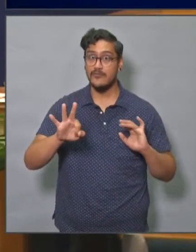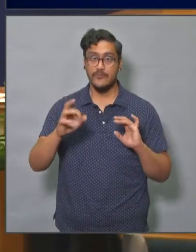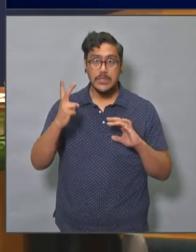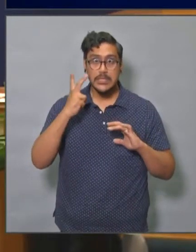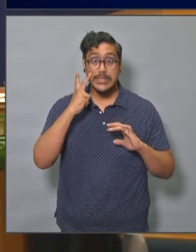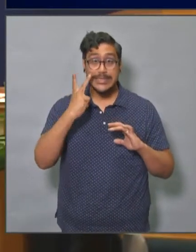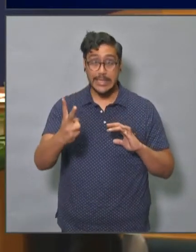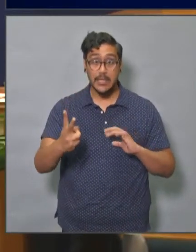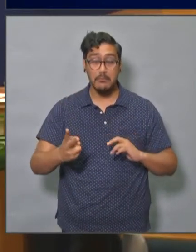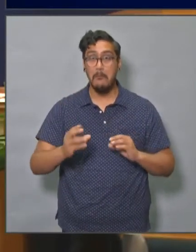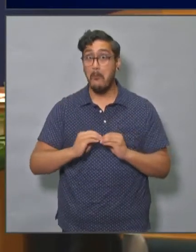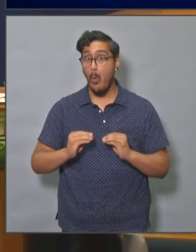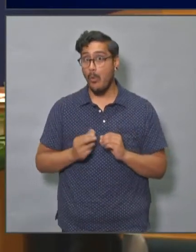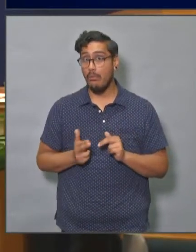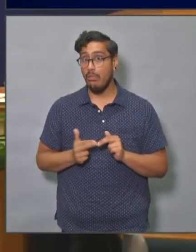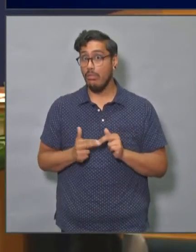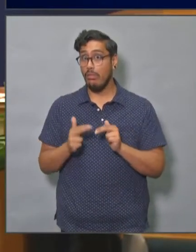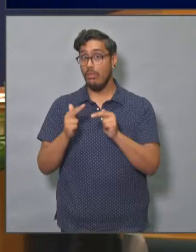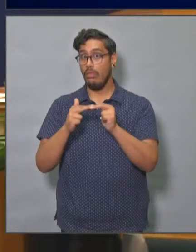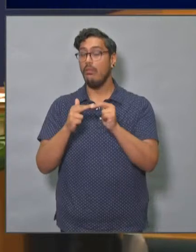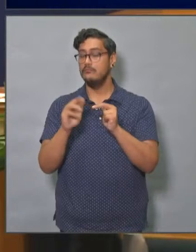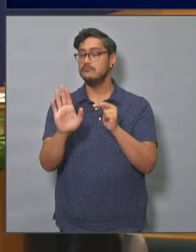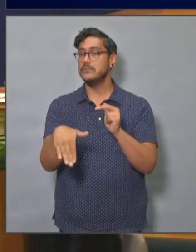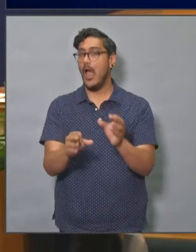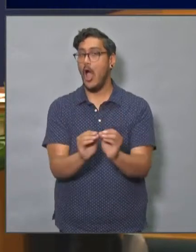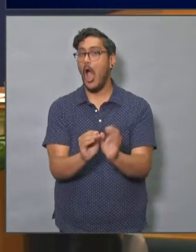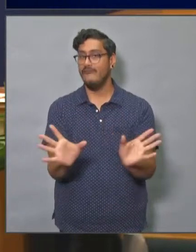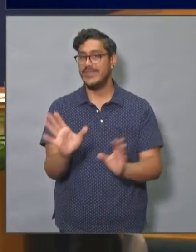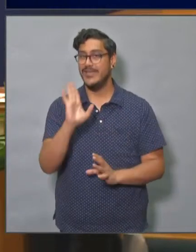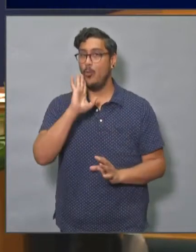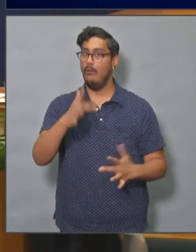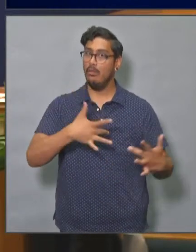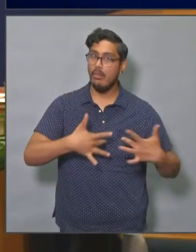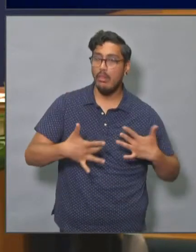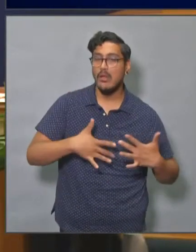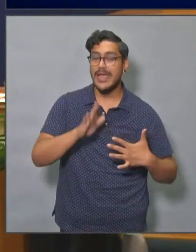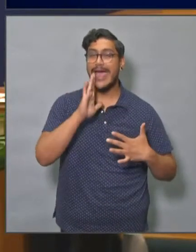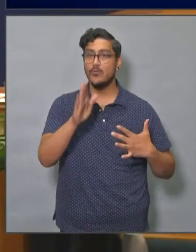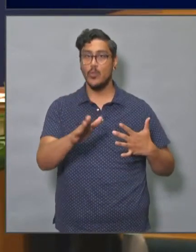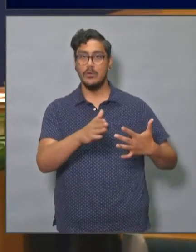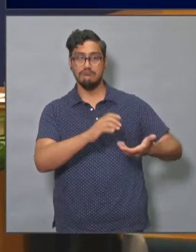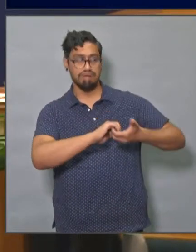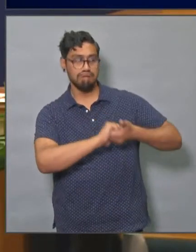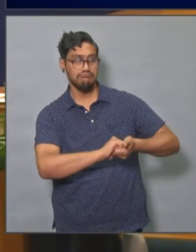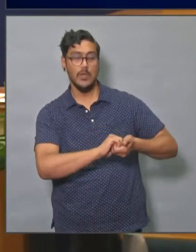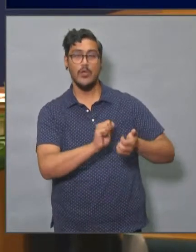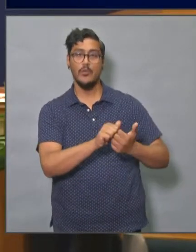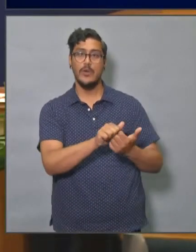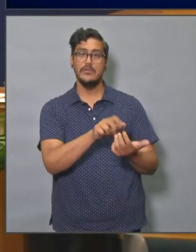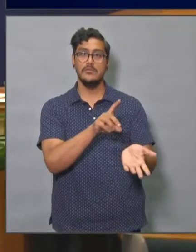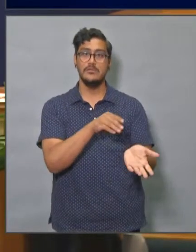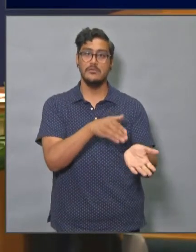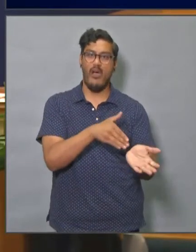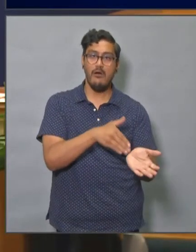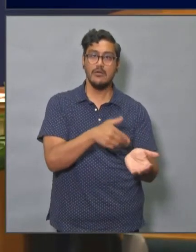up, obviously, we would have concerns, and we'd be working closely with Dr. Galley. But we've